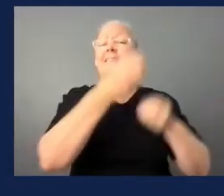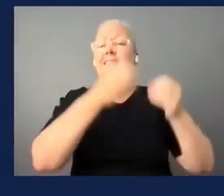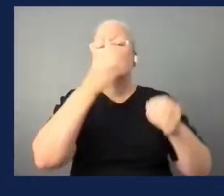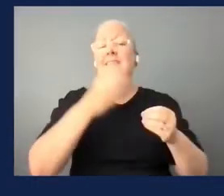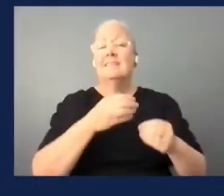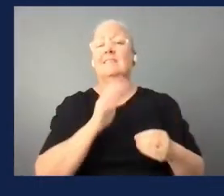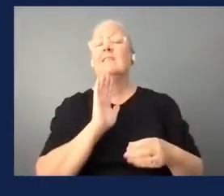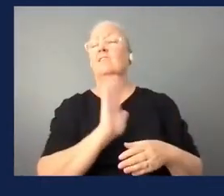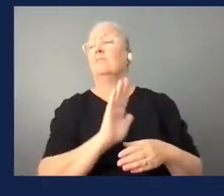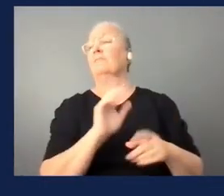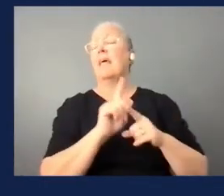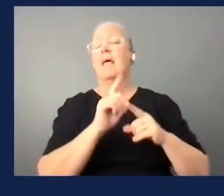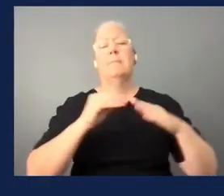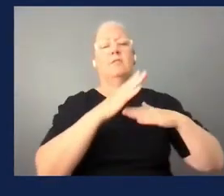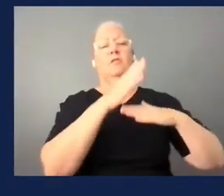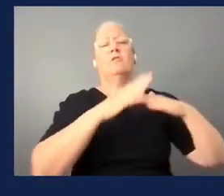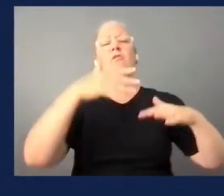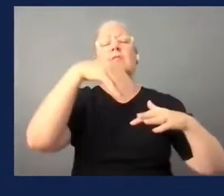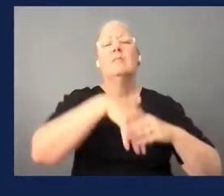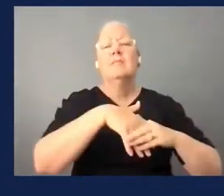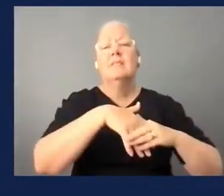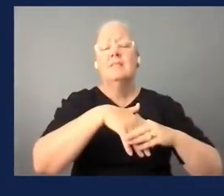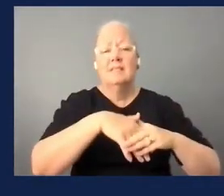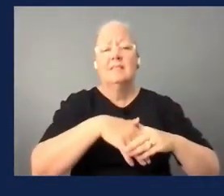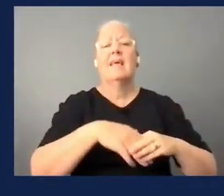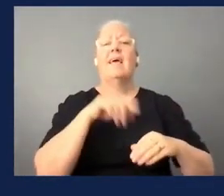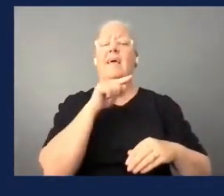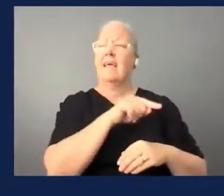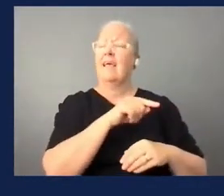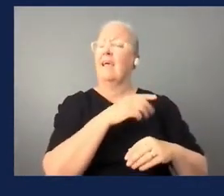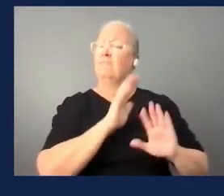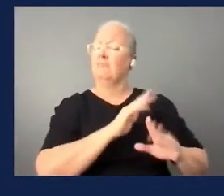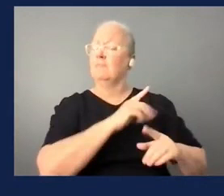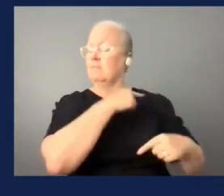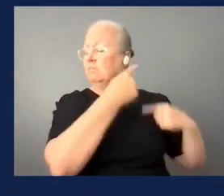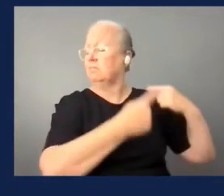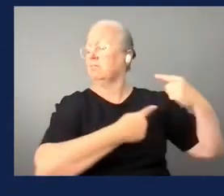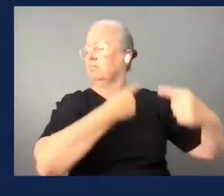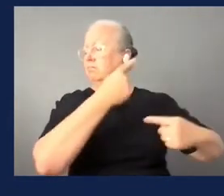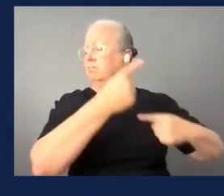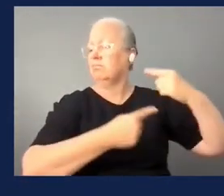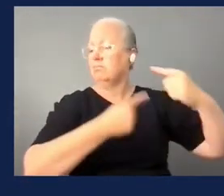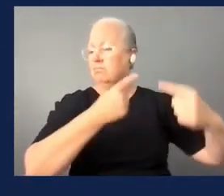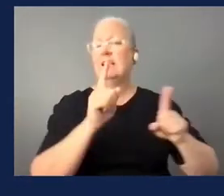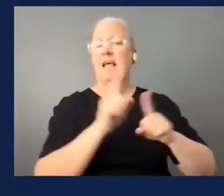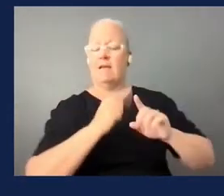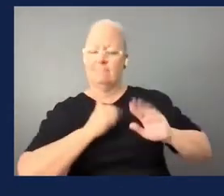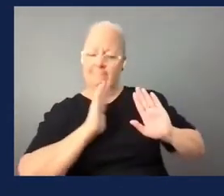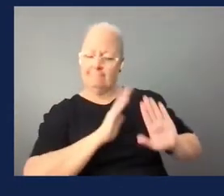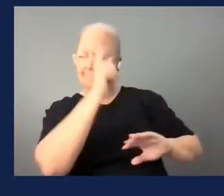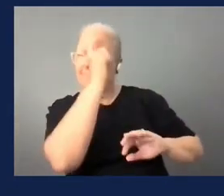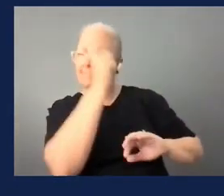have tribal authority over the areas where I'm living. So, as Esther's